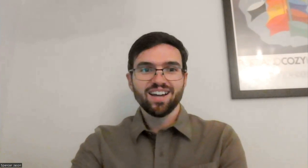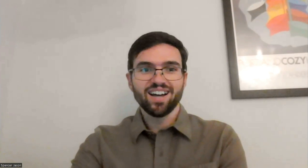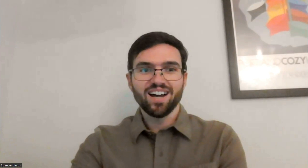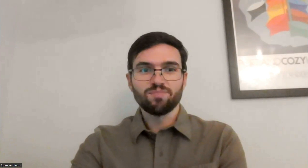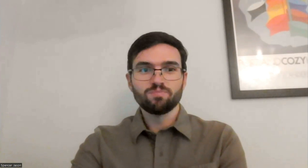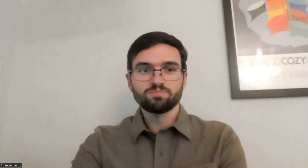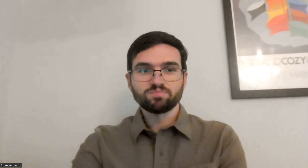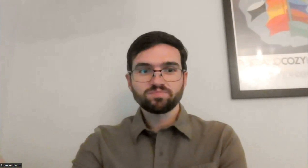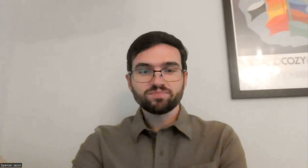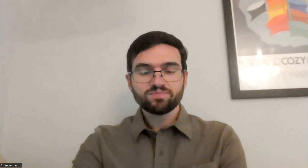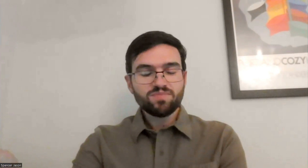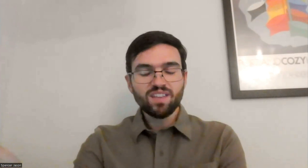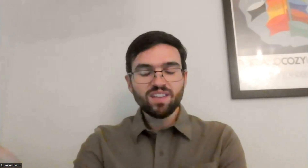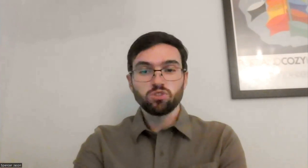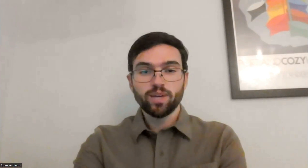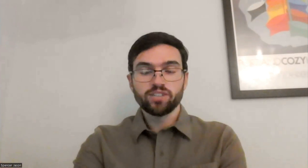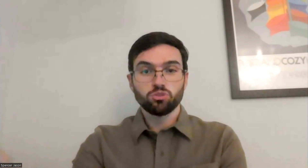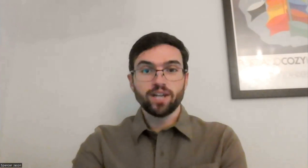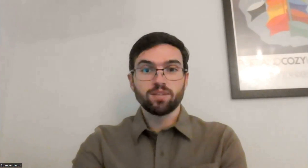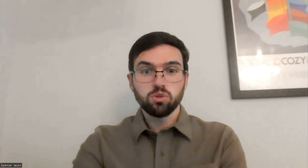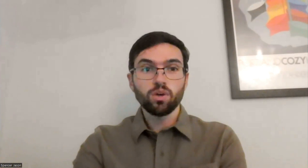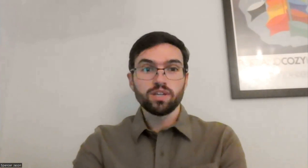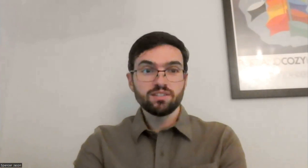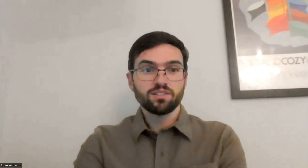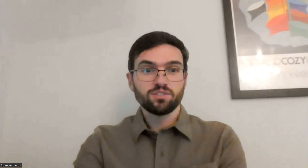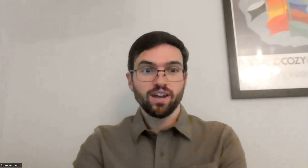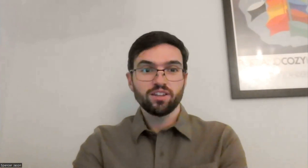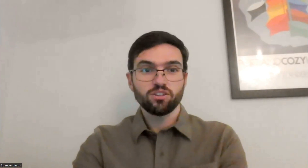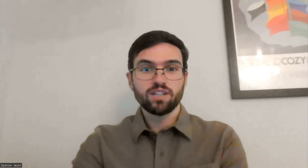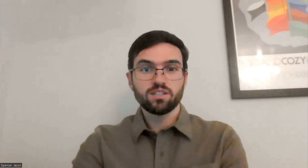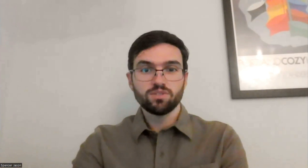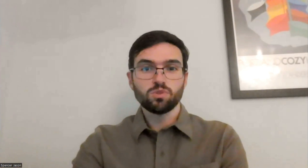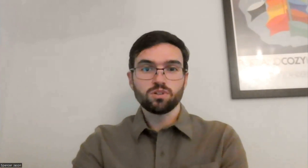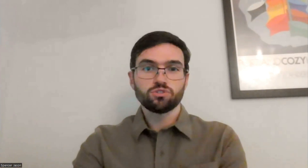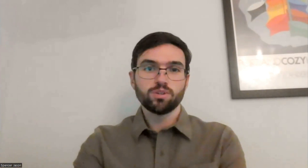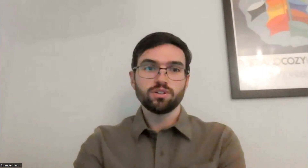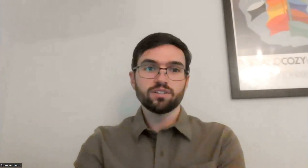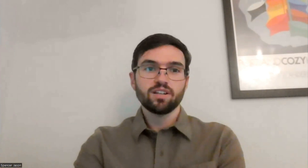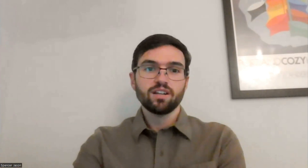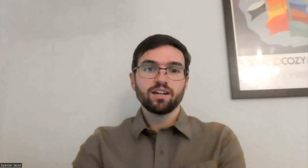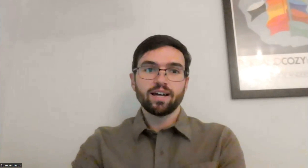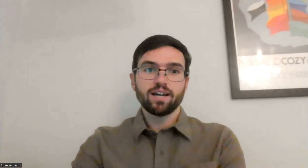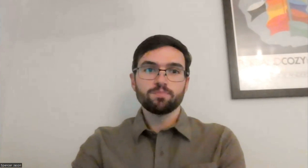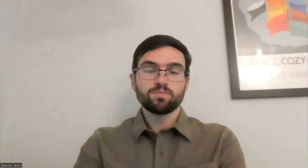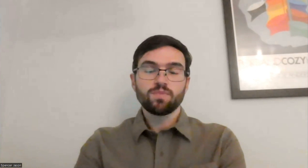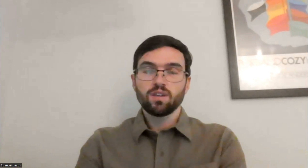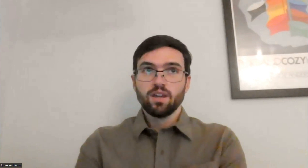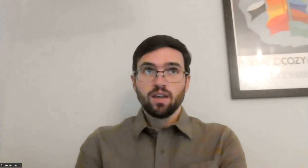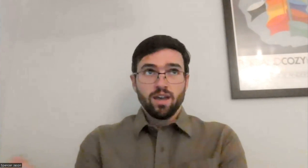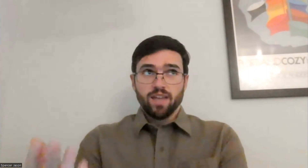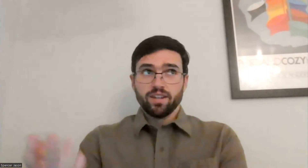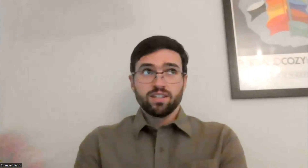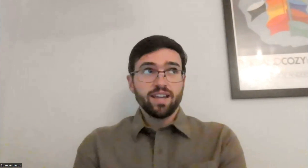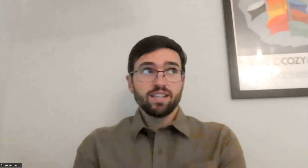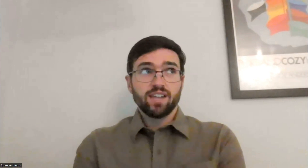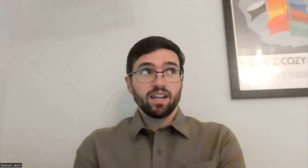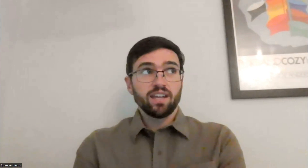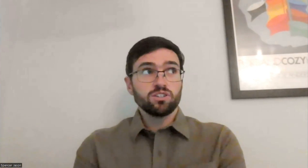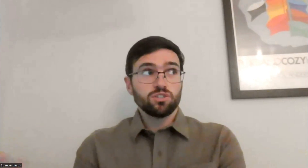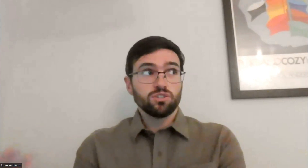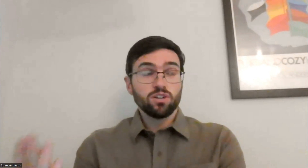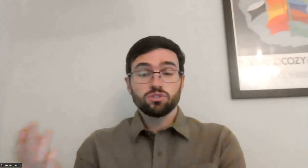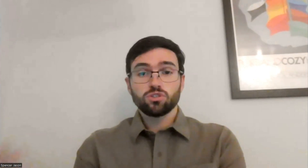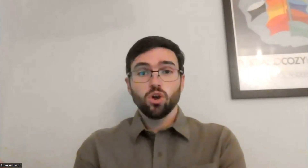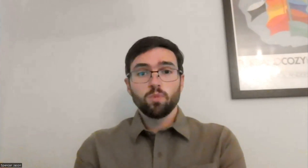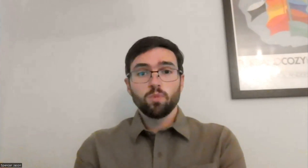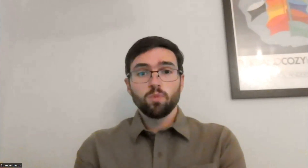day. That's what makes a great employee, right? A great individual contributor. Um, and in today's day and